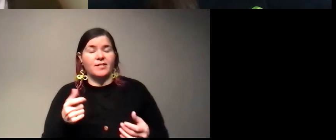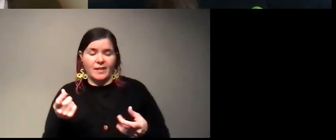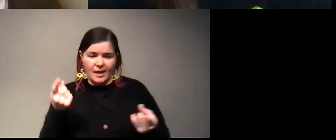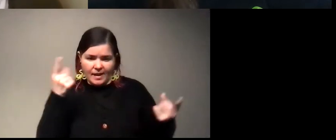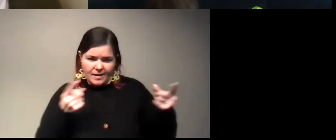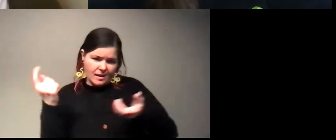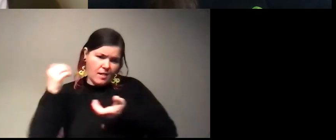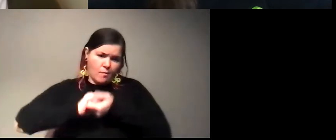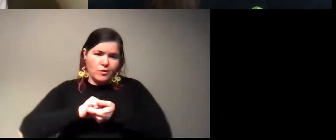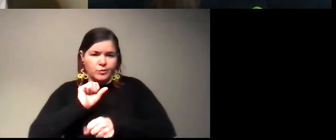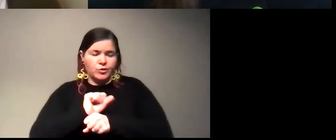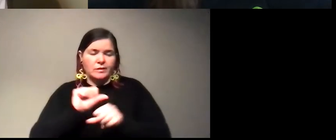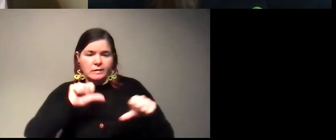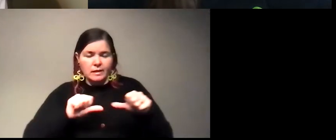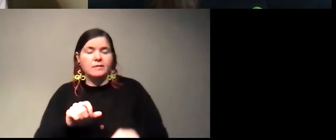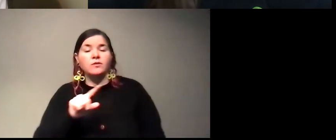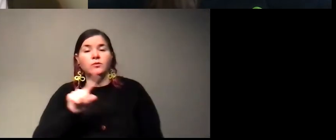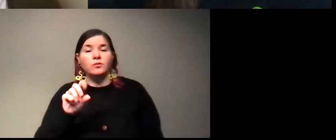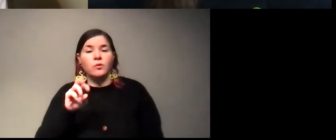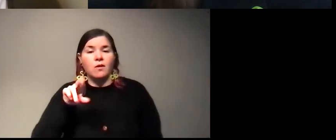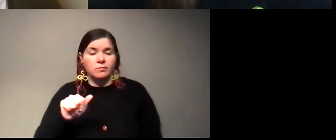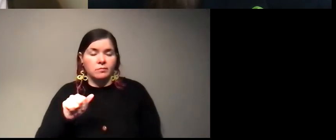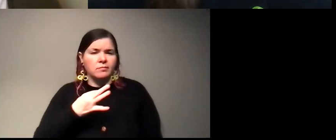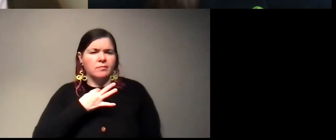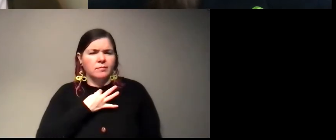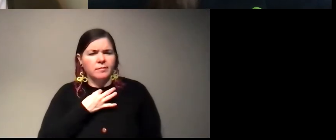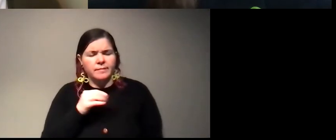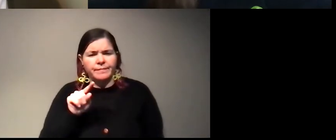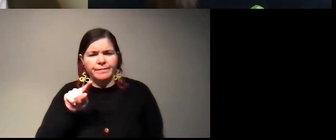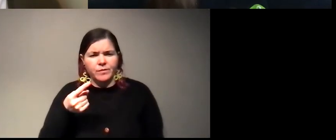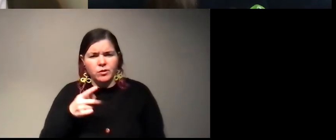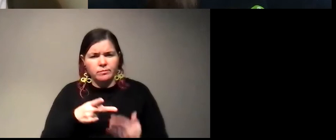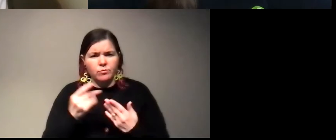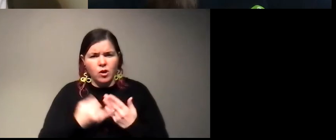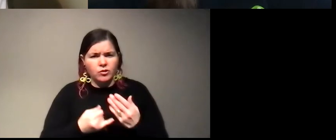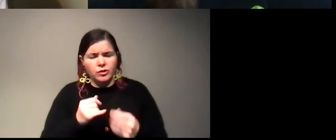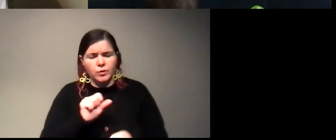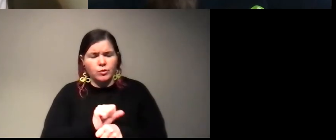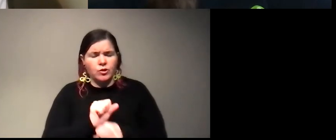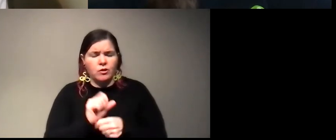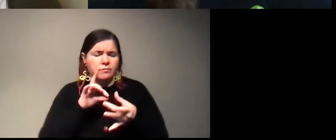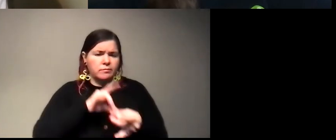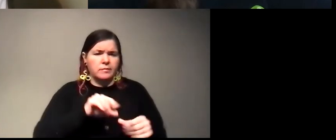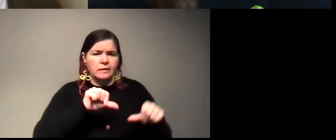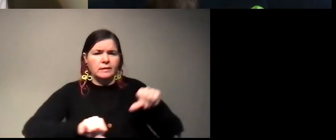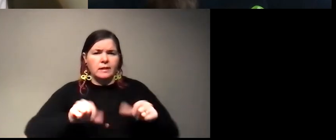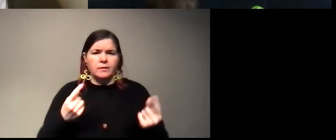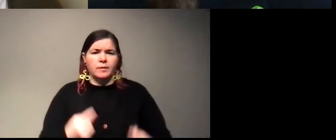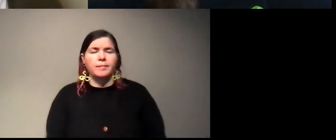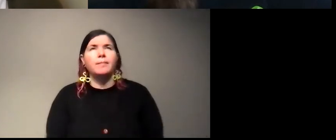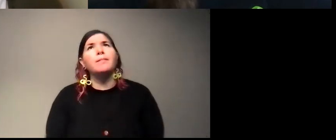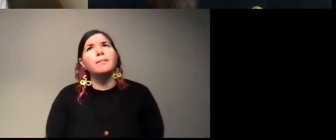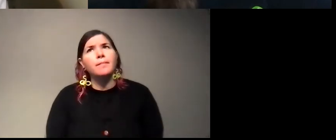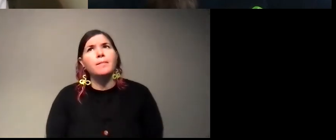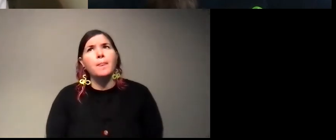Yeah. Zora would like to know, what's the first project you ever worked on as a scientist? Wow. Okay.